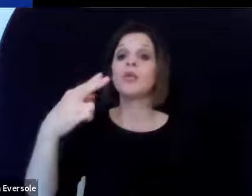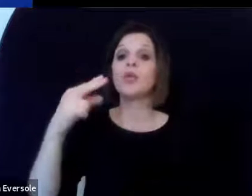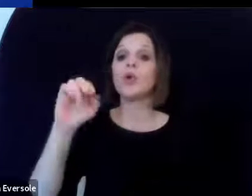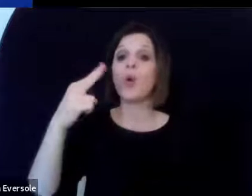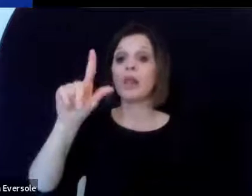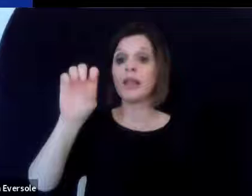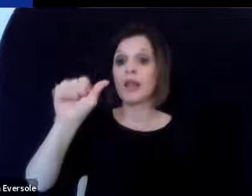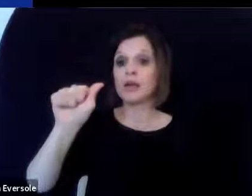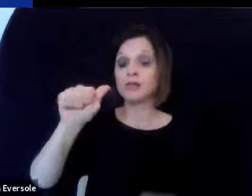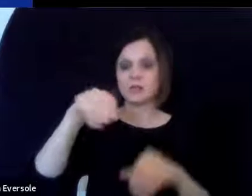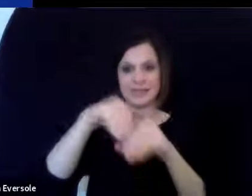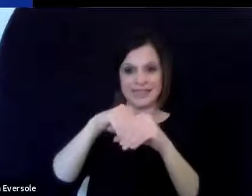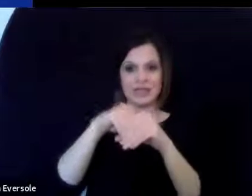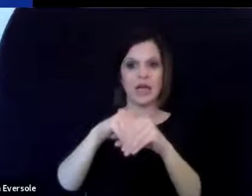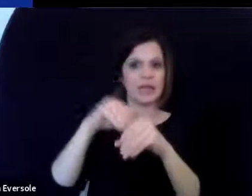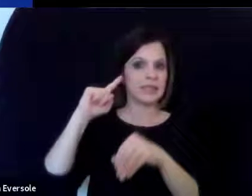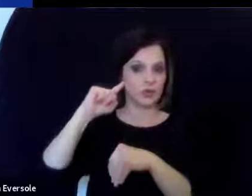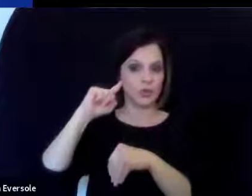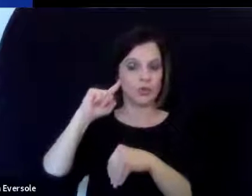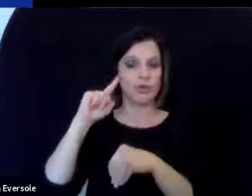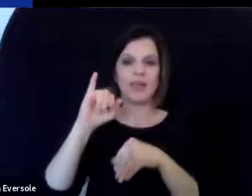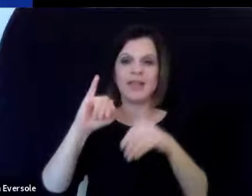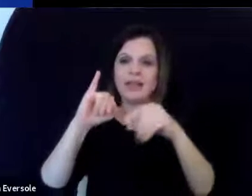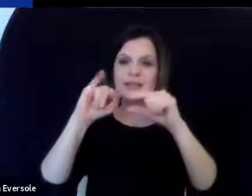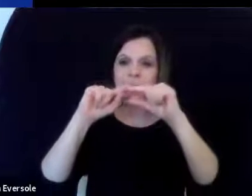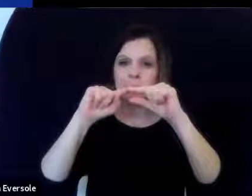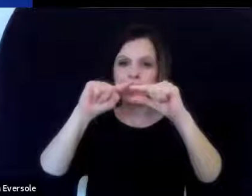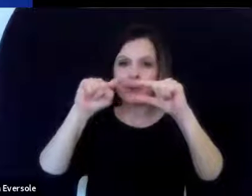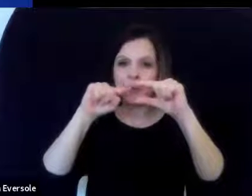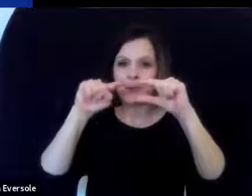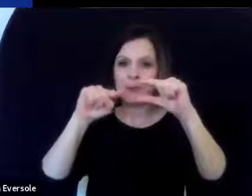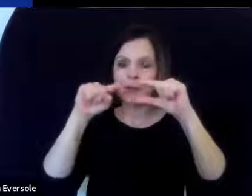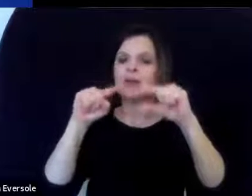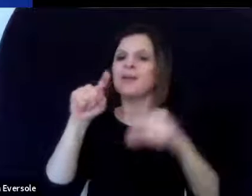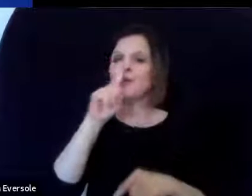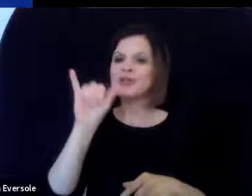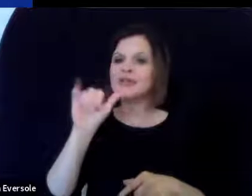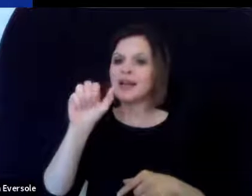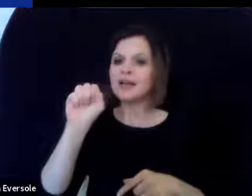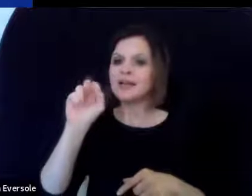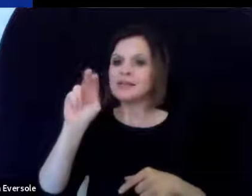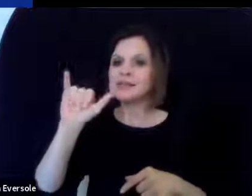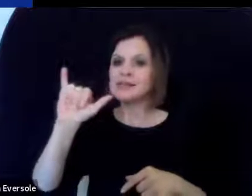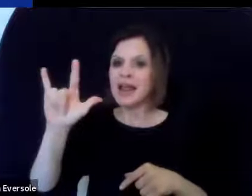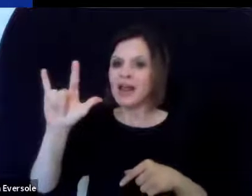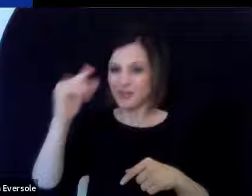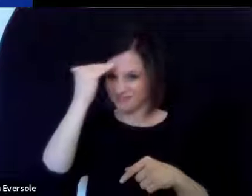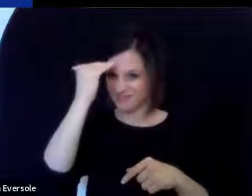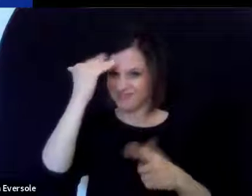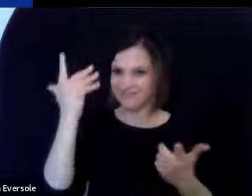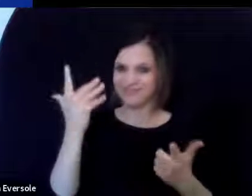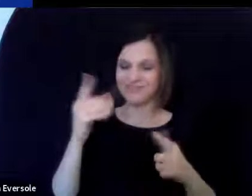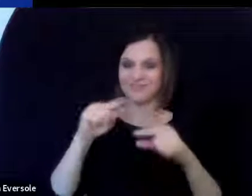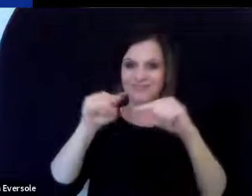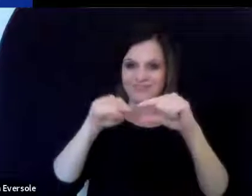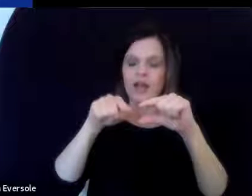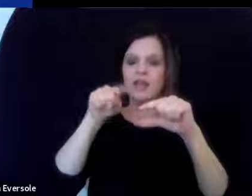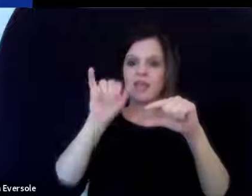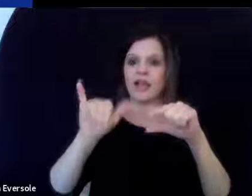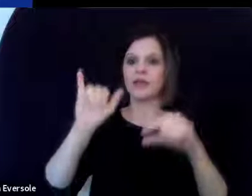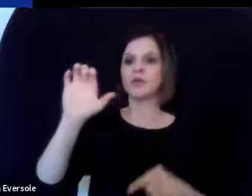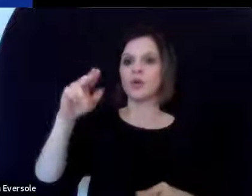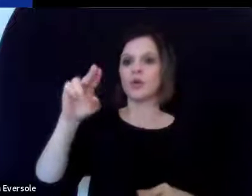cochleas, that's the spirally thing that looks like a snail shell. That's where the